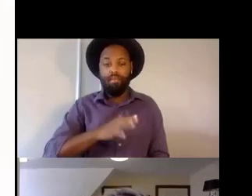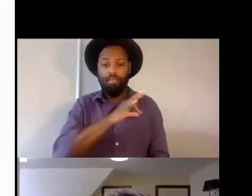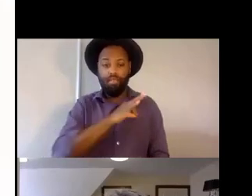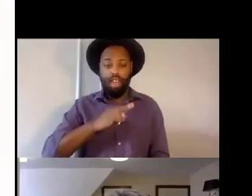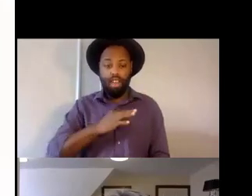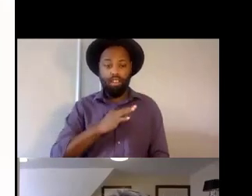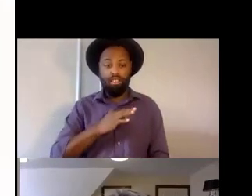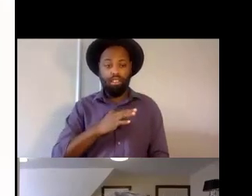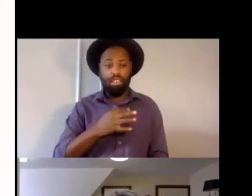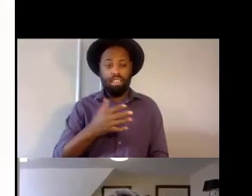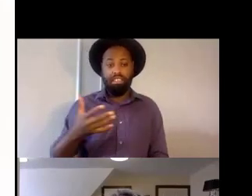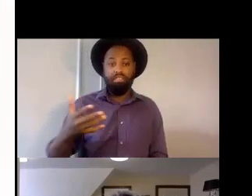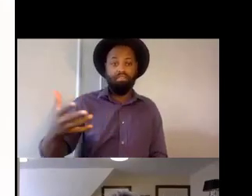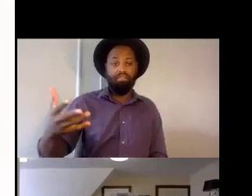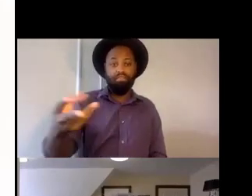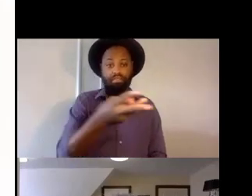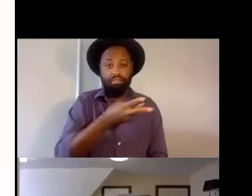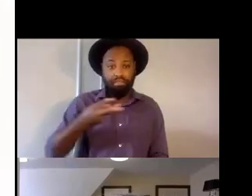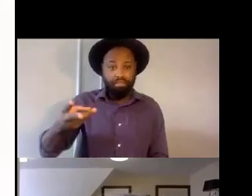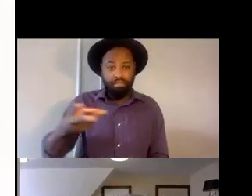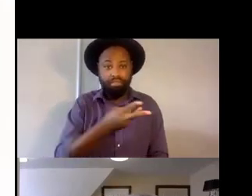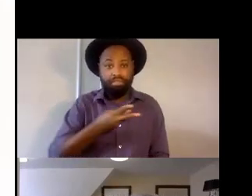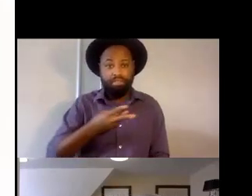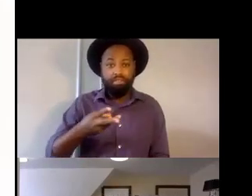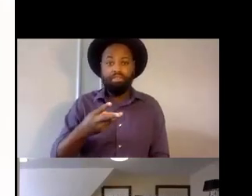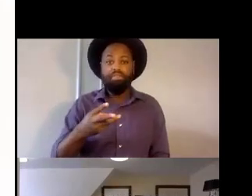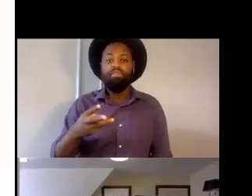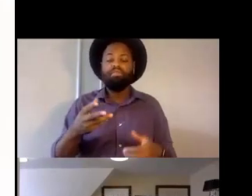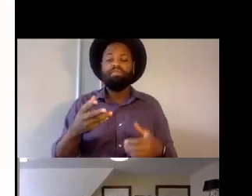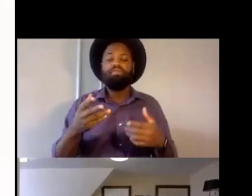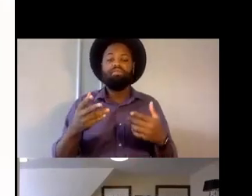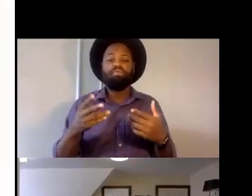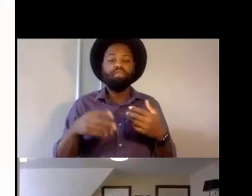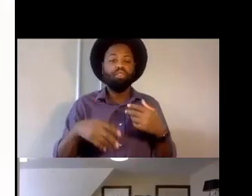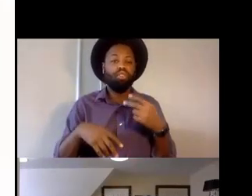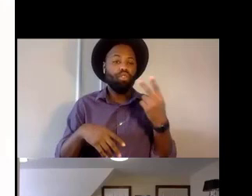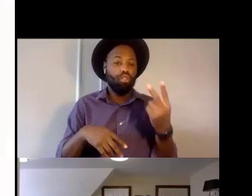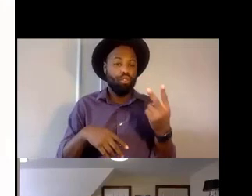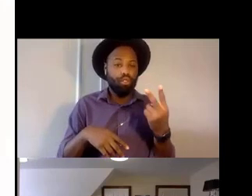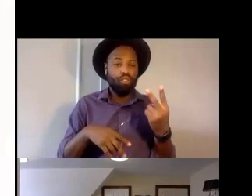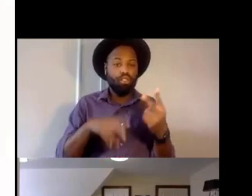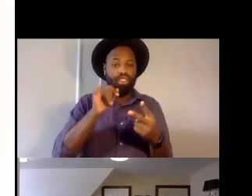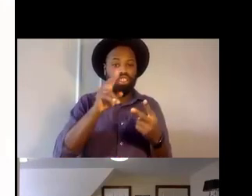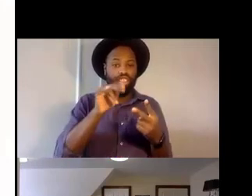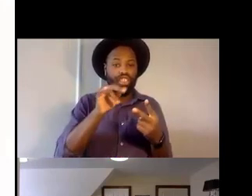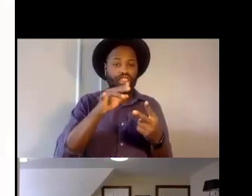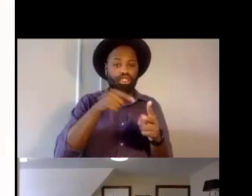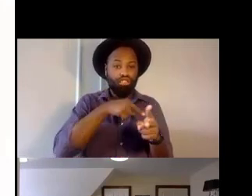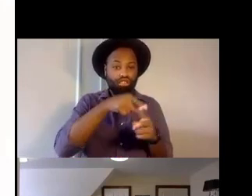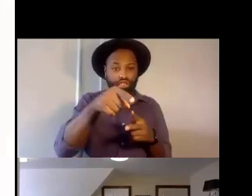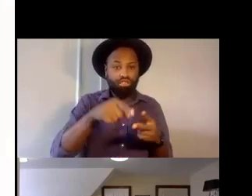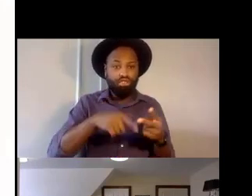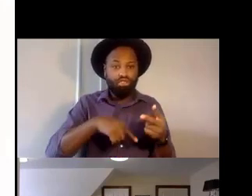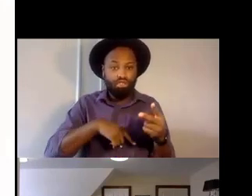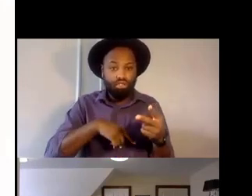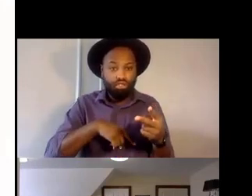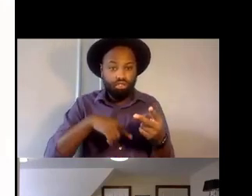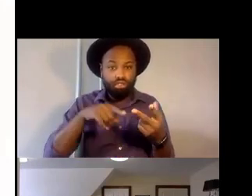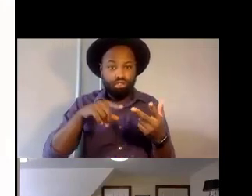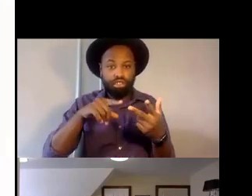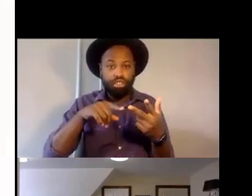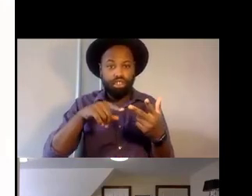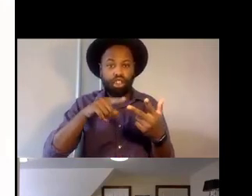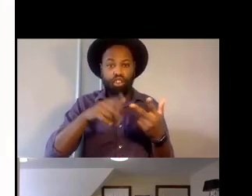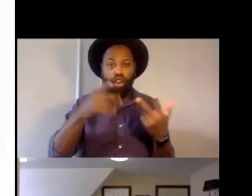together. 3 were tenured, 2 tenure track. One of the tenured faculty was a department